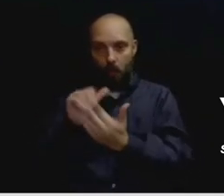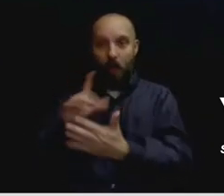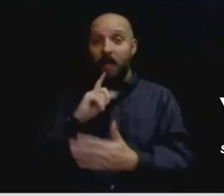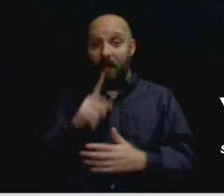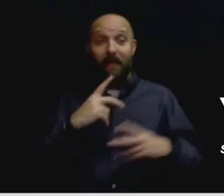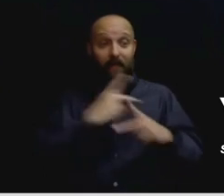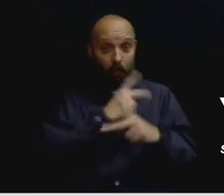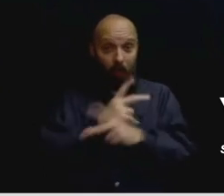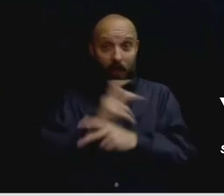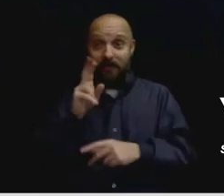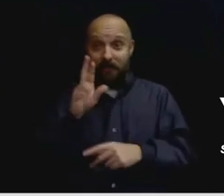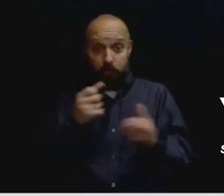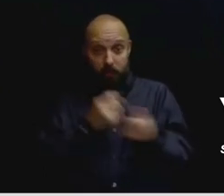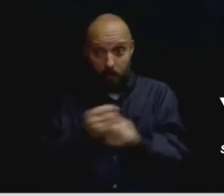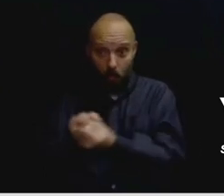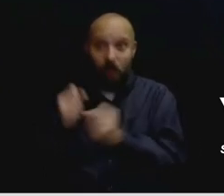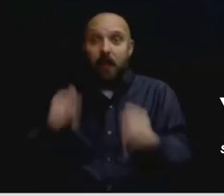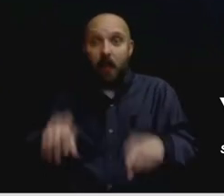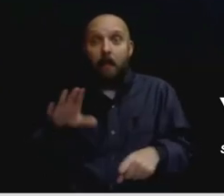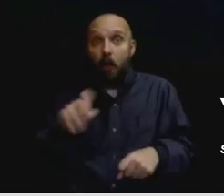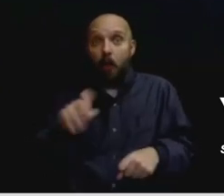sensory supports can be really